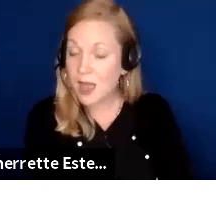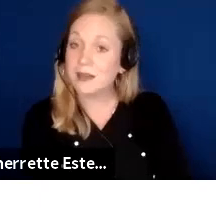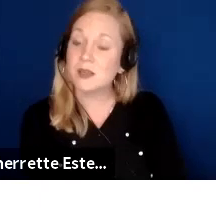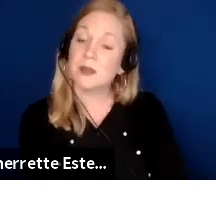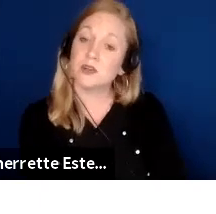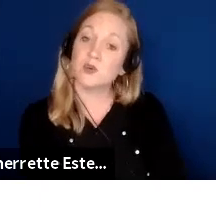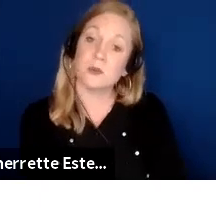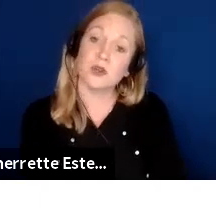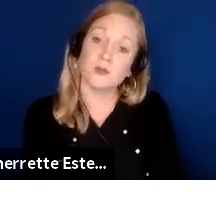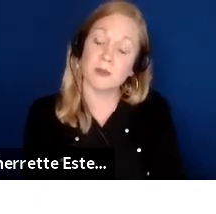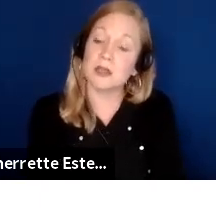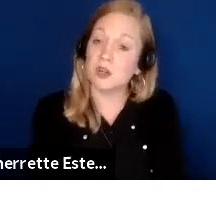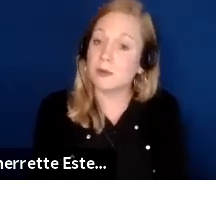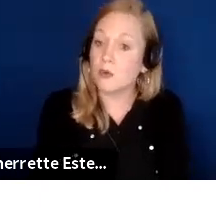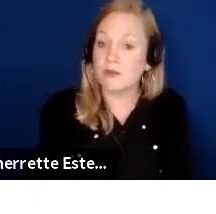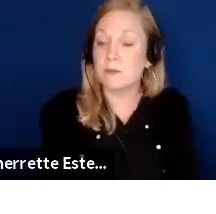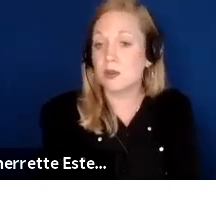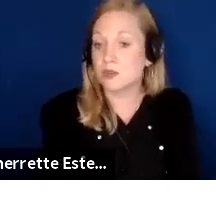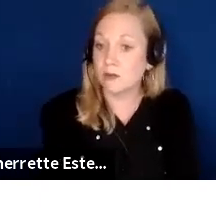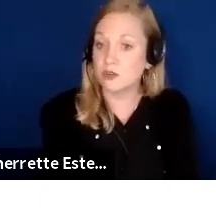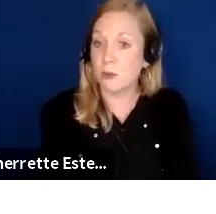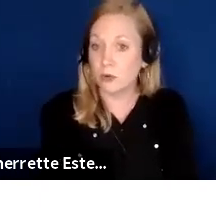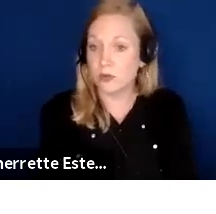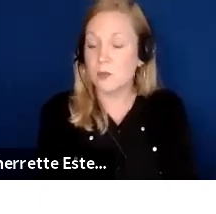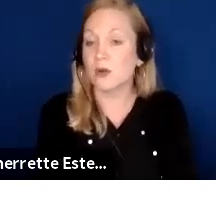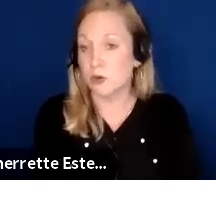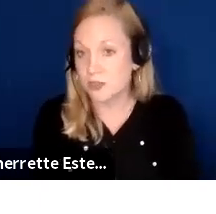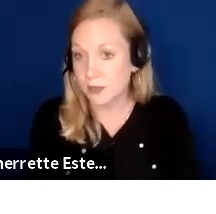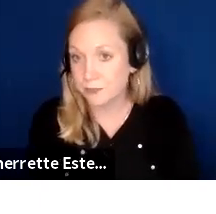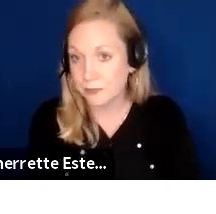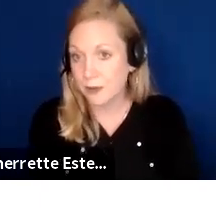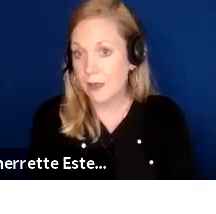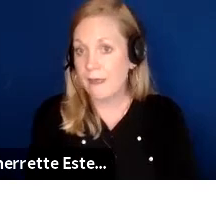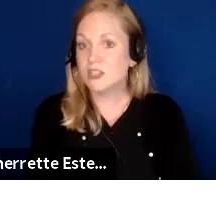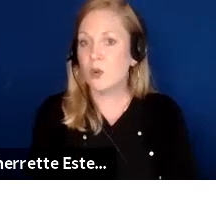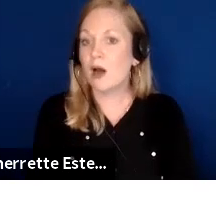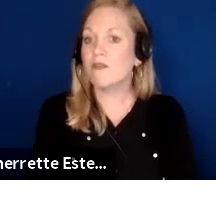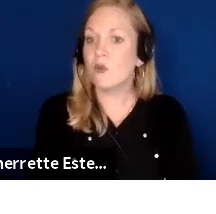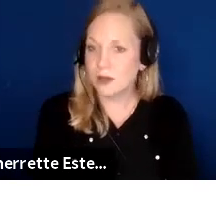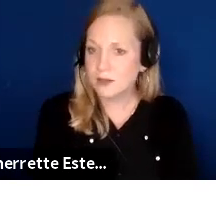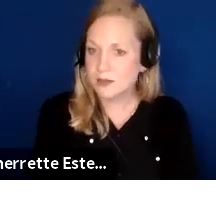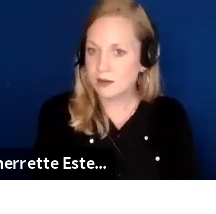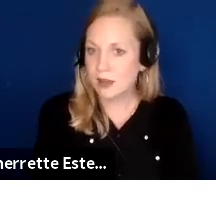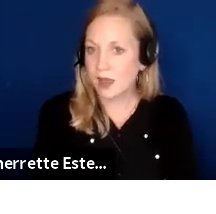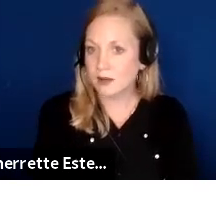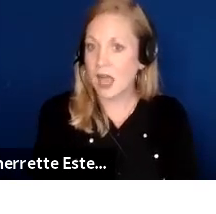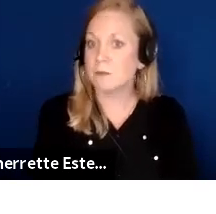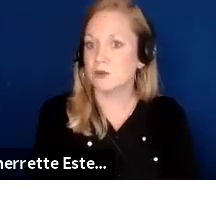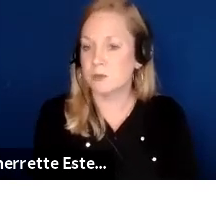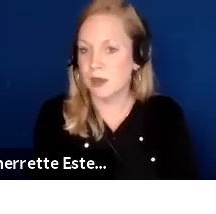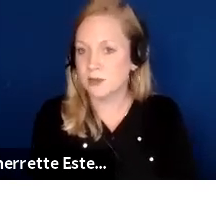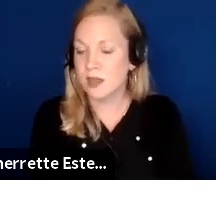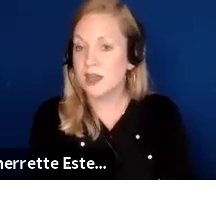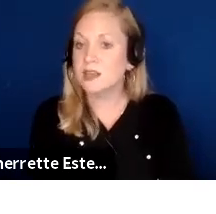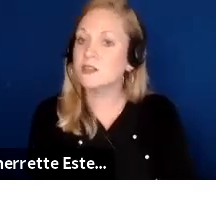space as compared to someone who may be a little bit more of a meek or softer spoken person. So how voice can